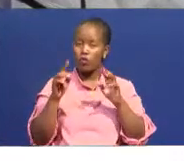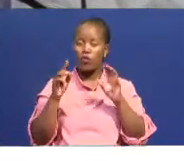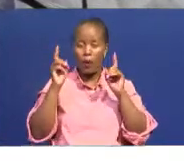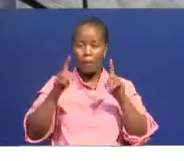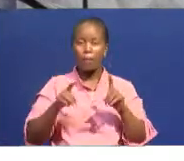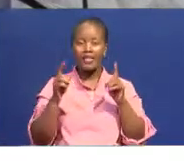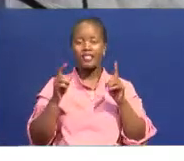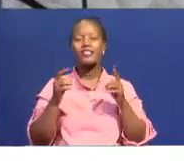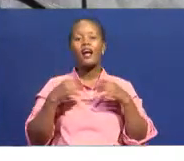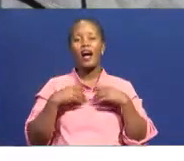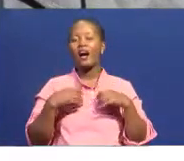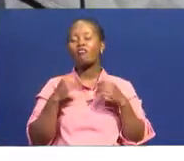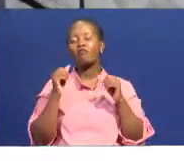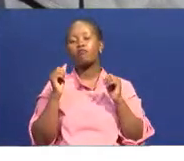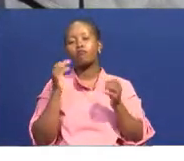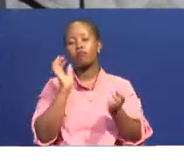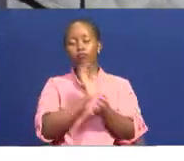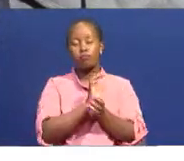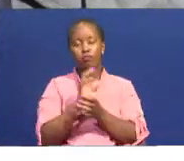a civil jail